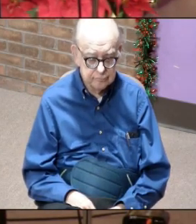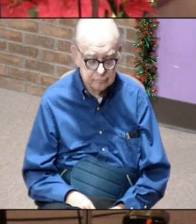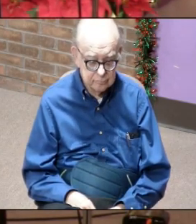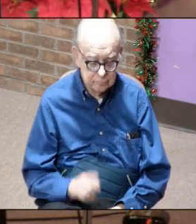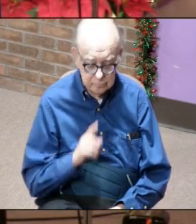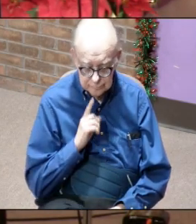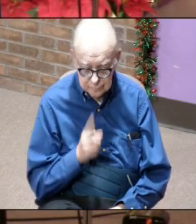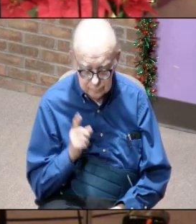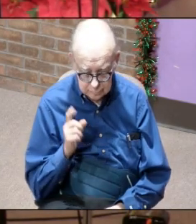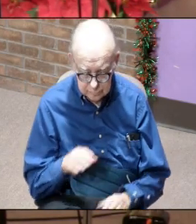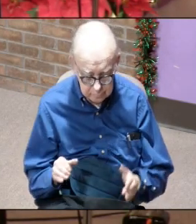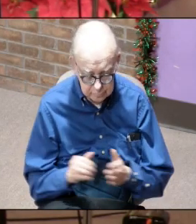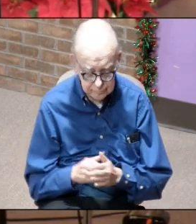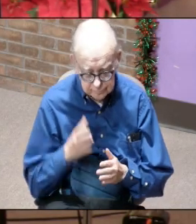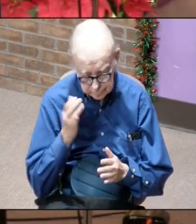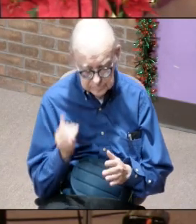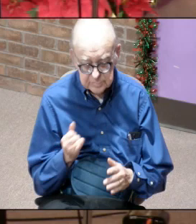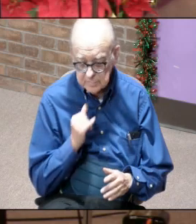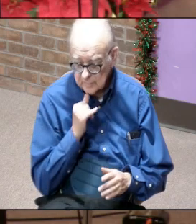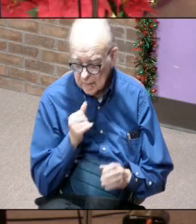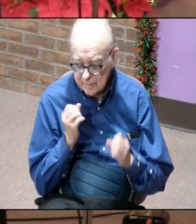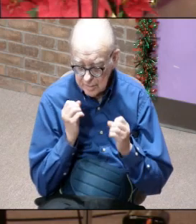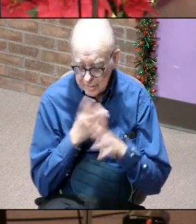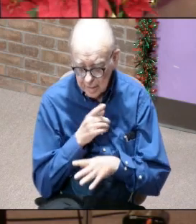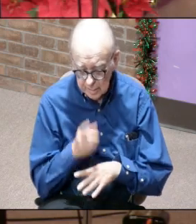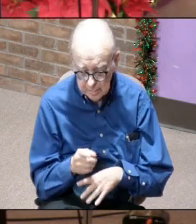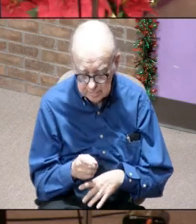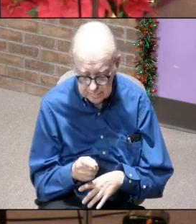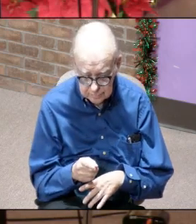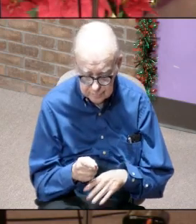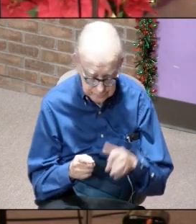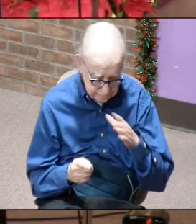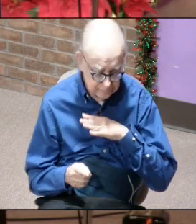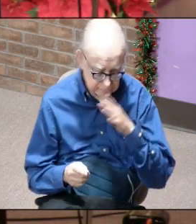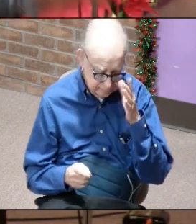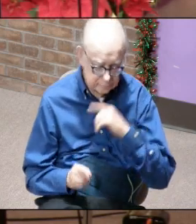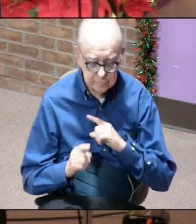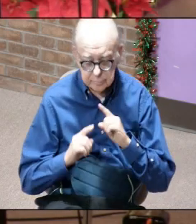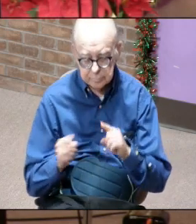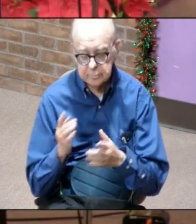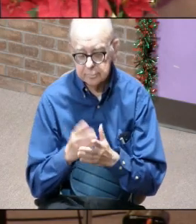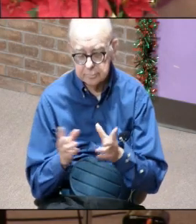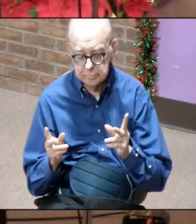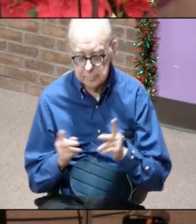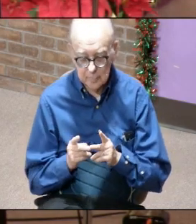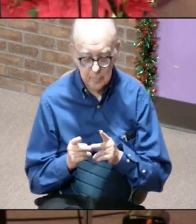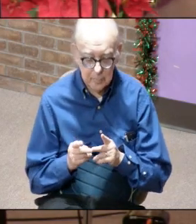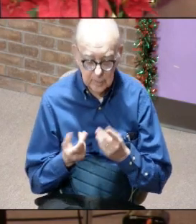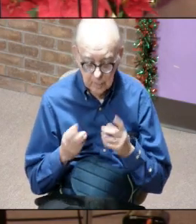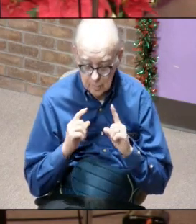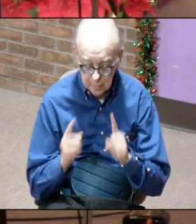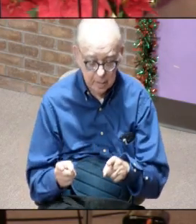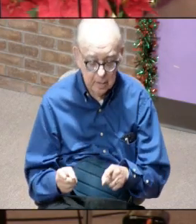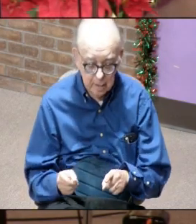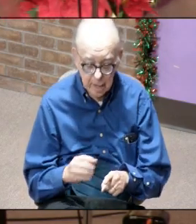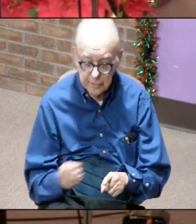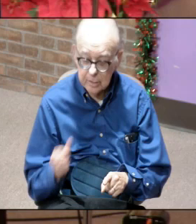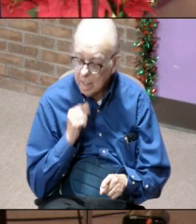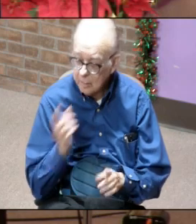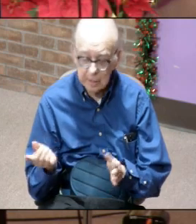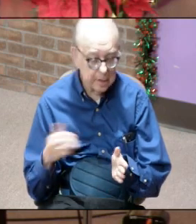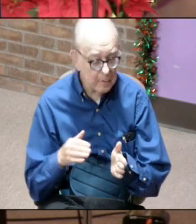It really should, because if it doesn't, ladies and gentlemen, then you're going somewhere that you don't want to be and you ain't coming